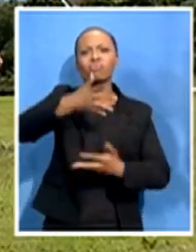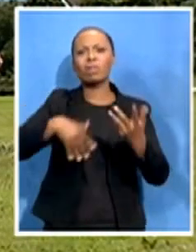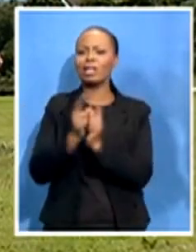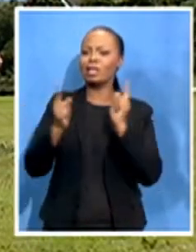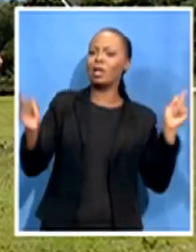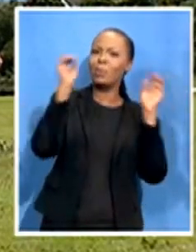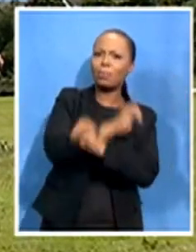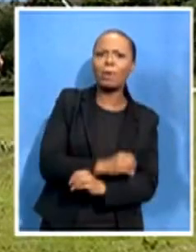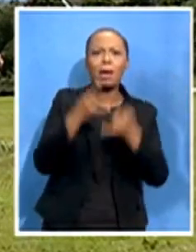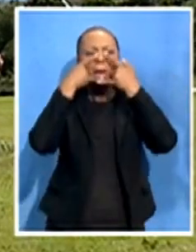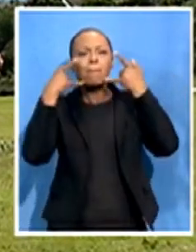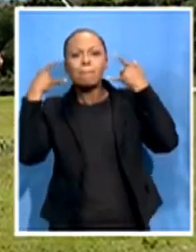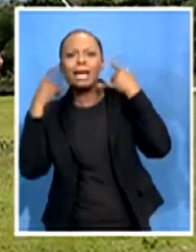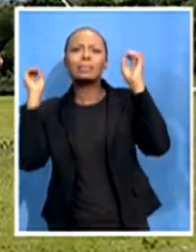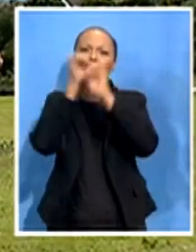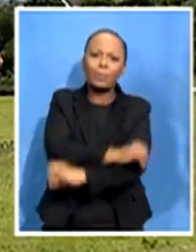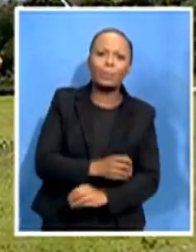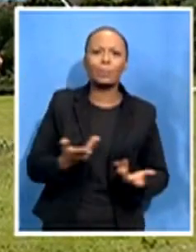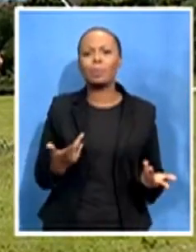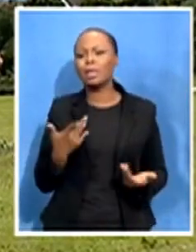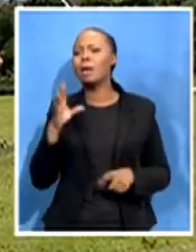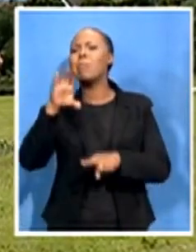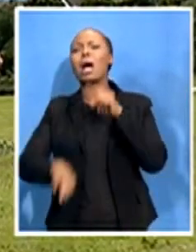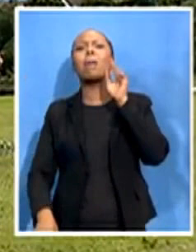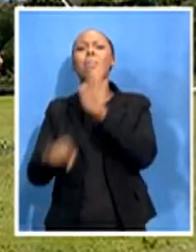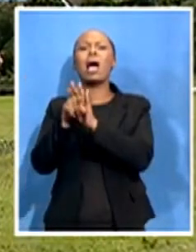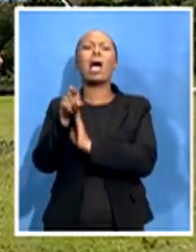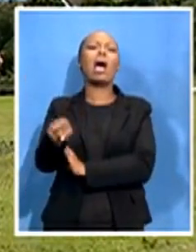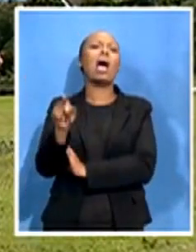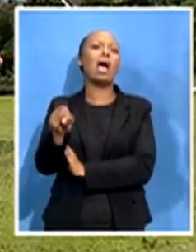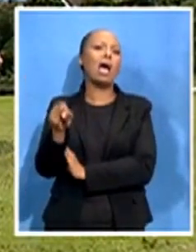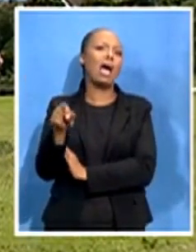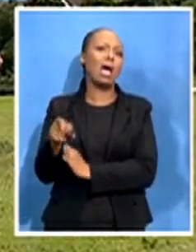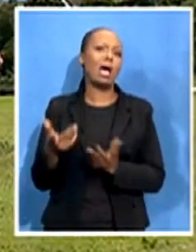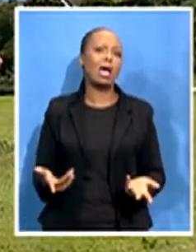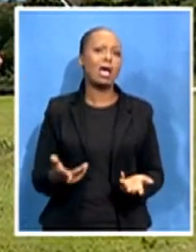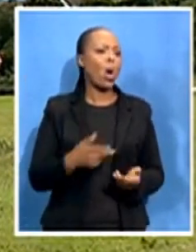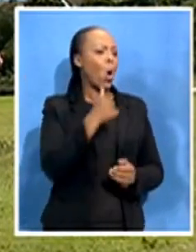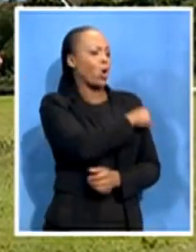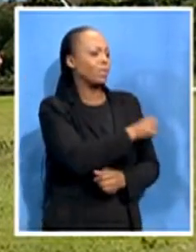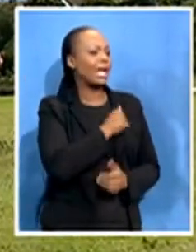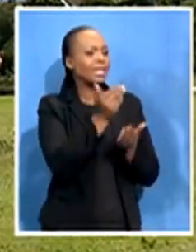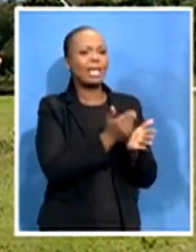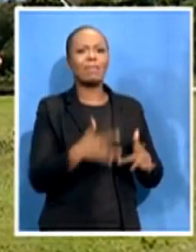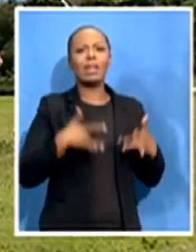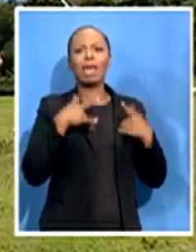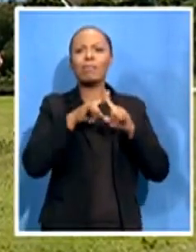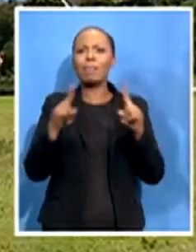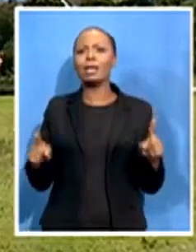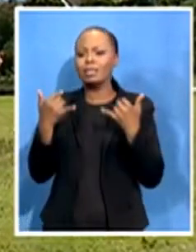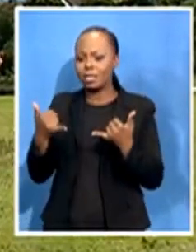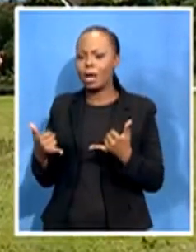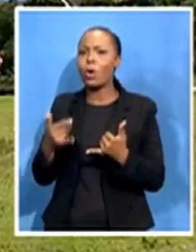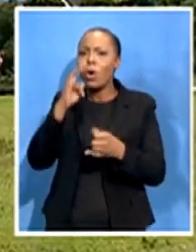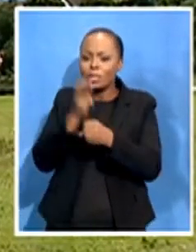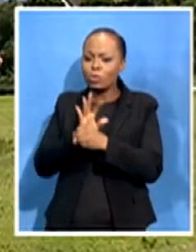what, in hospital we save lives, but the fight against COVID-19 can only take place in the communities. So he did say